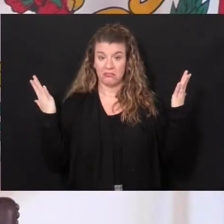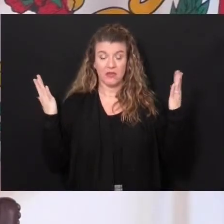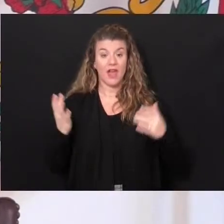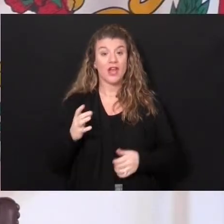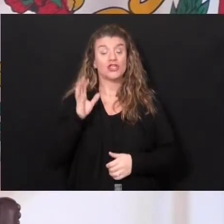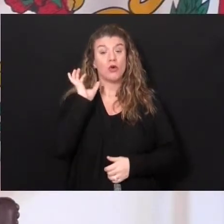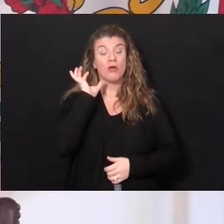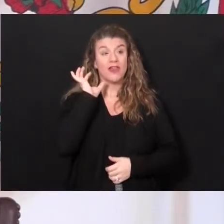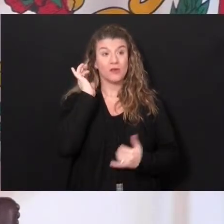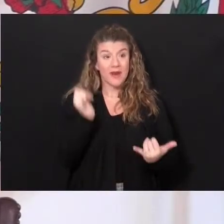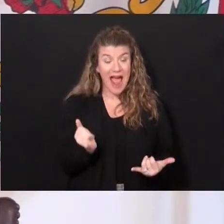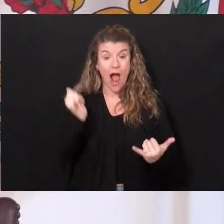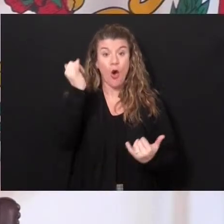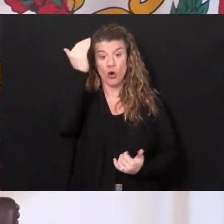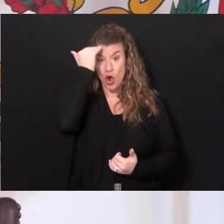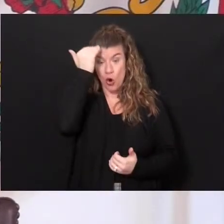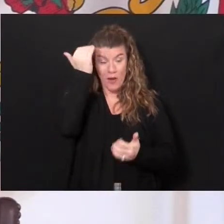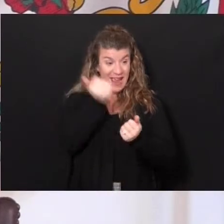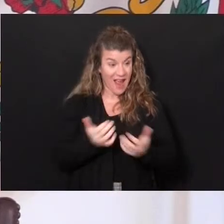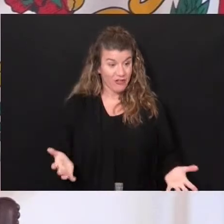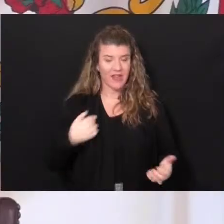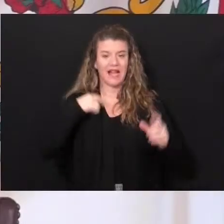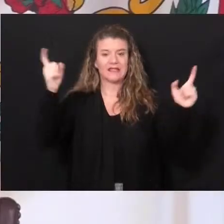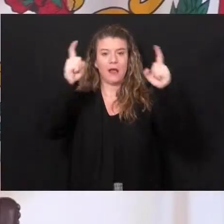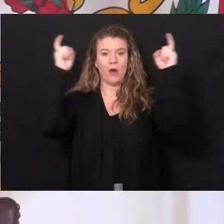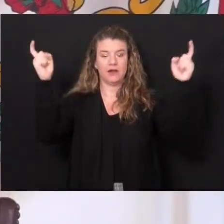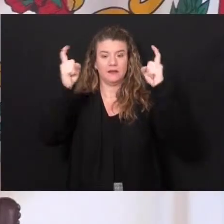celebrate beyond belief.